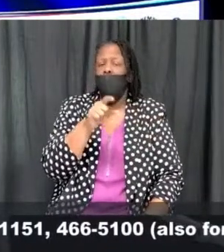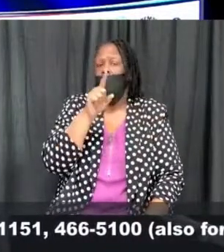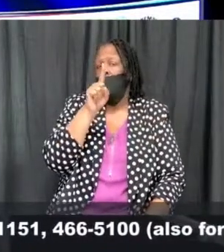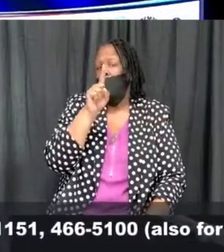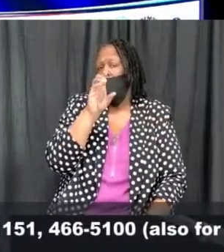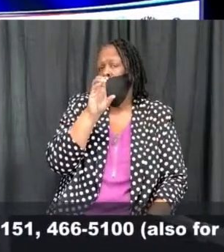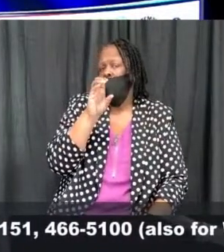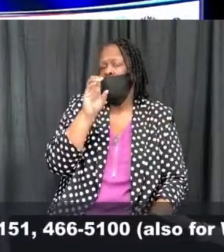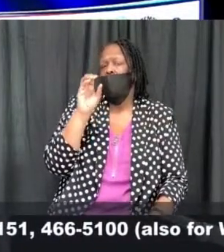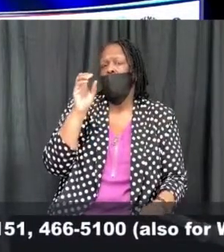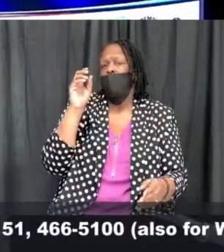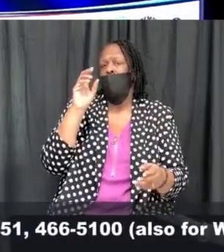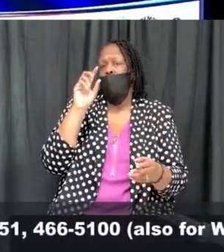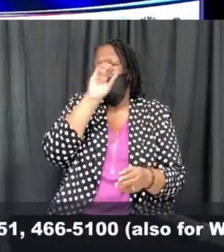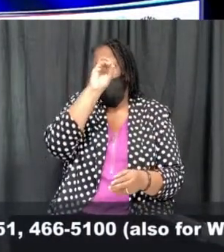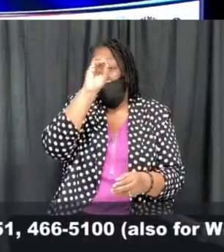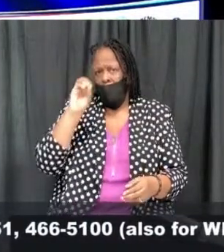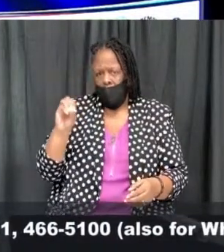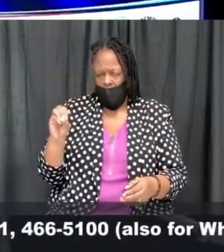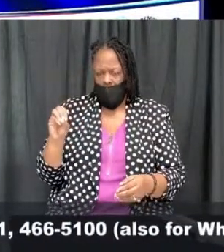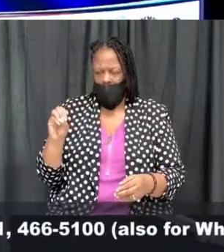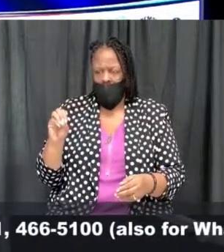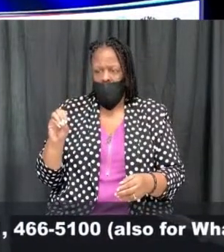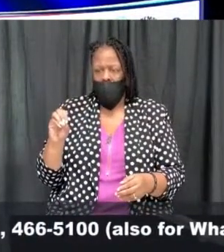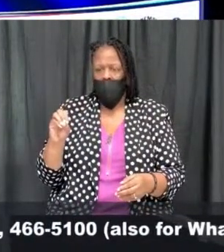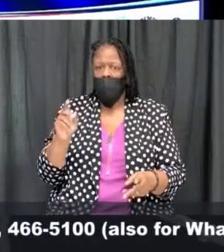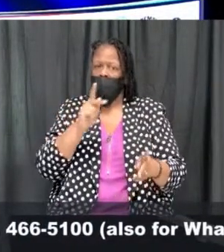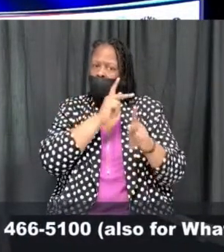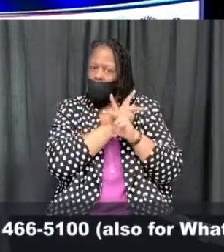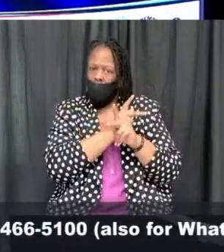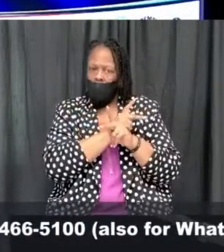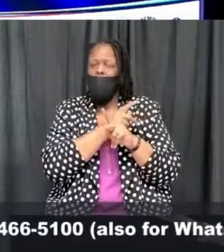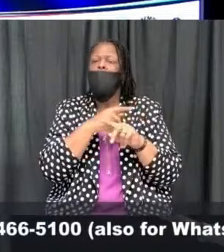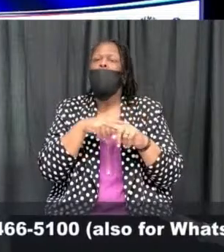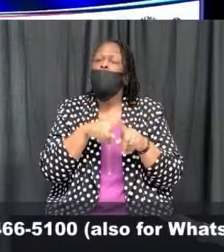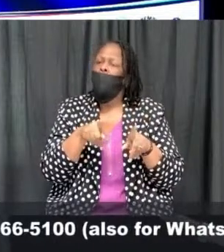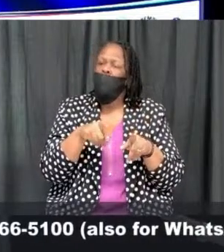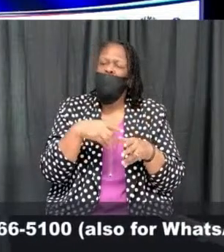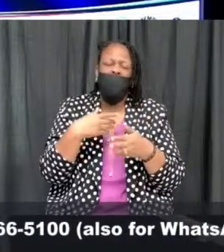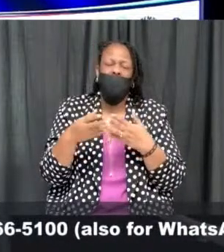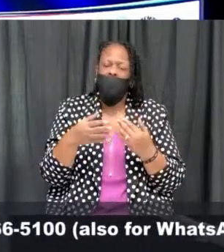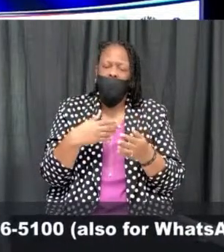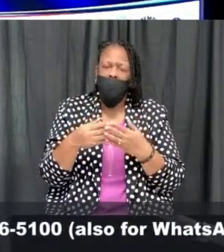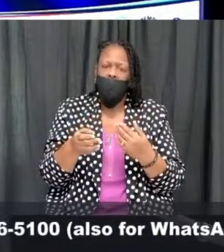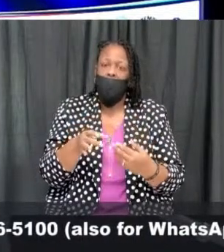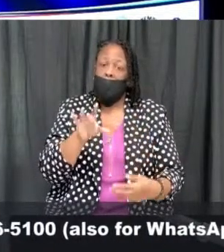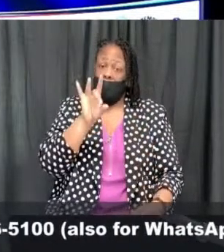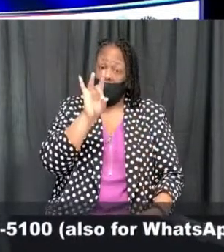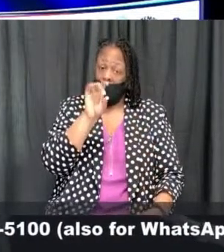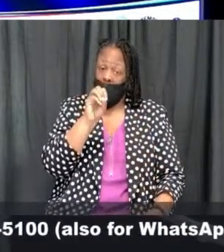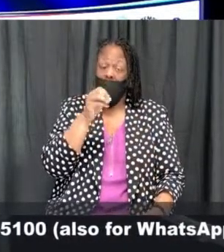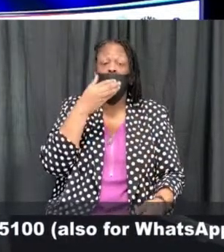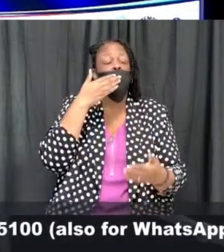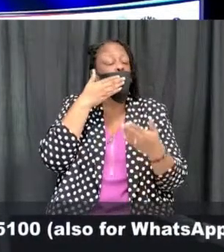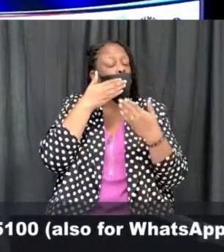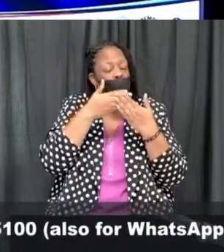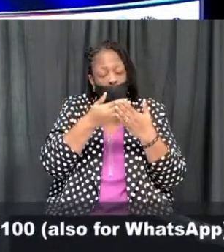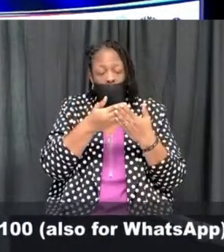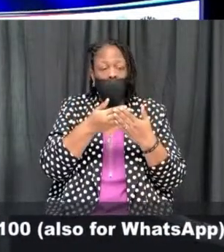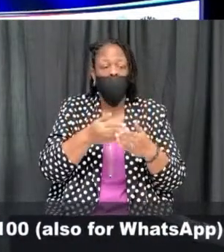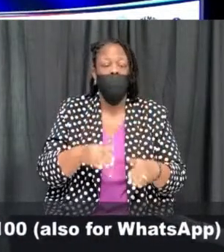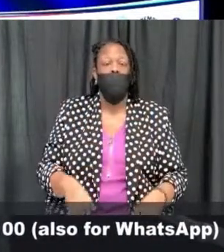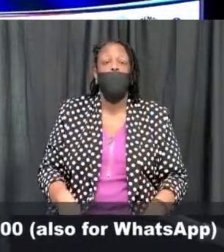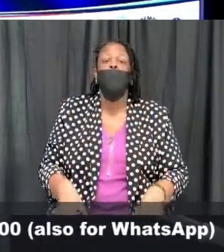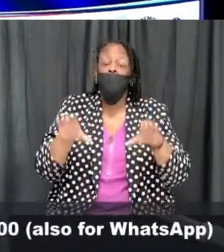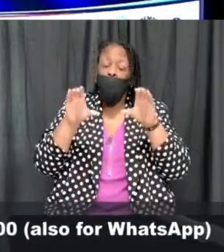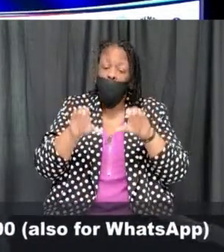percent, 90-something percent, which means we should not be alarmed if a person is vaccinated and still contract the